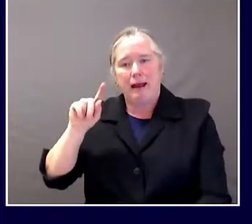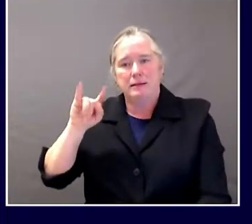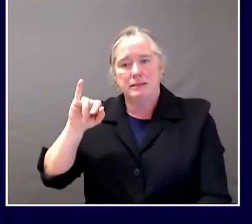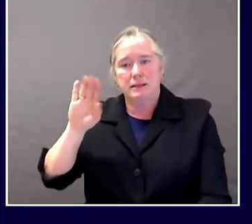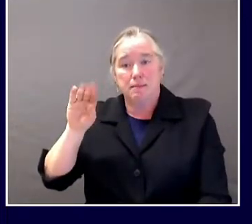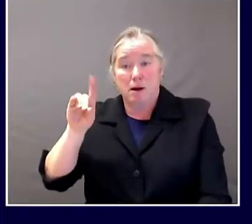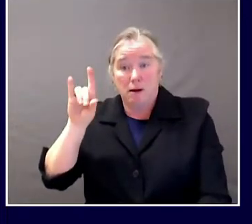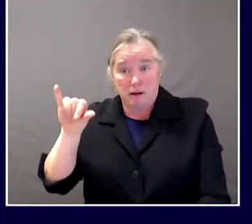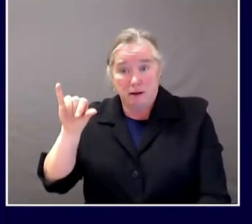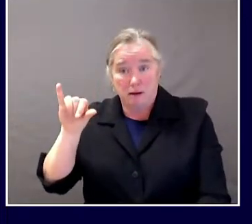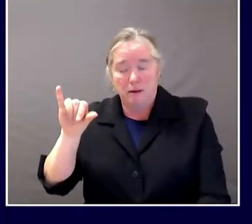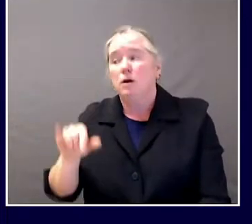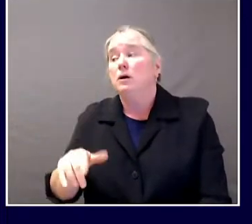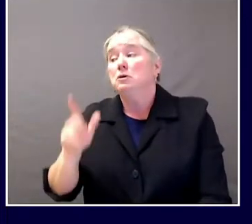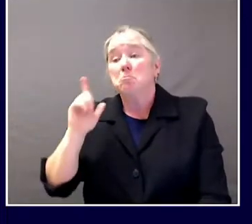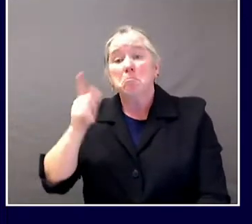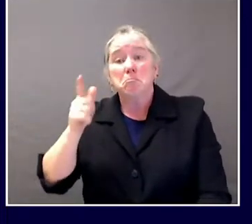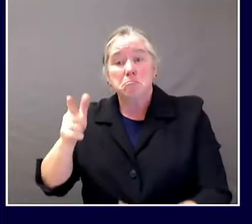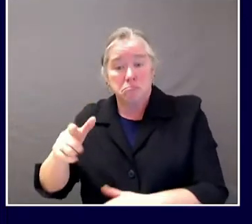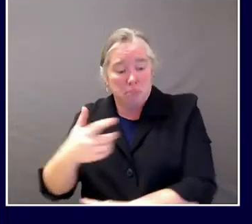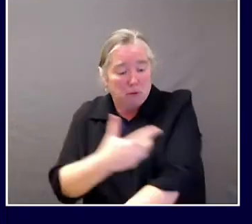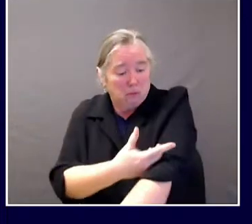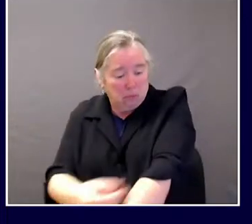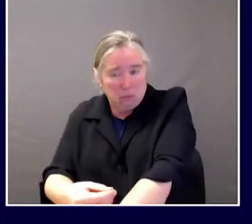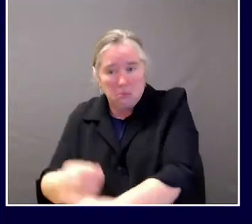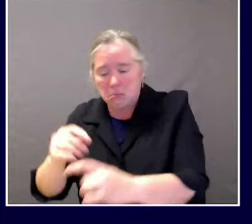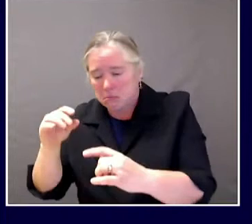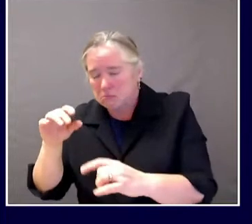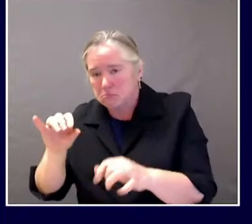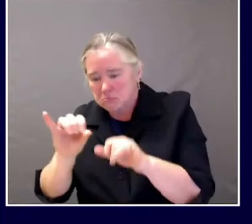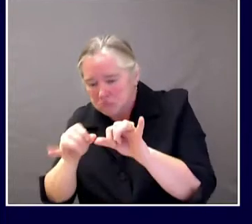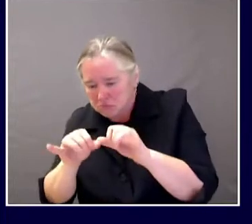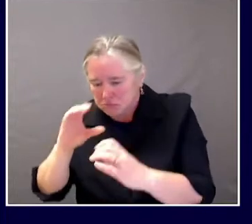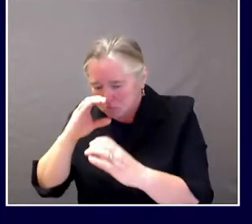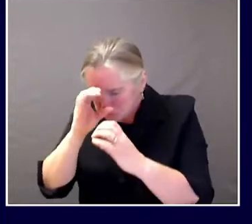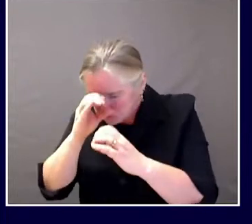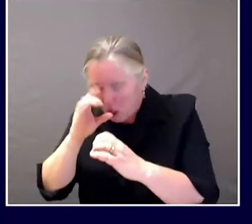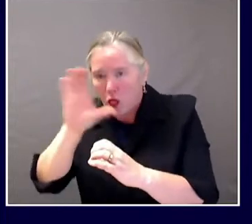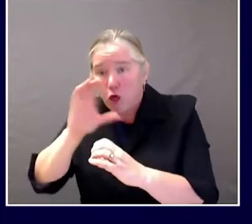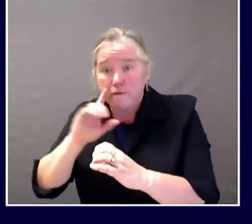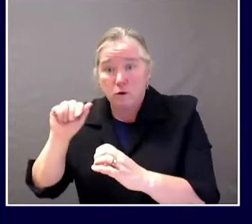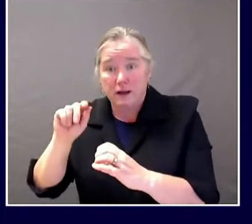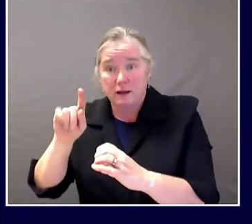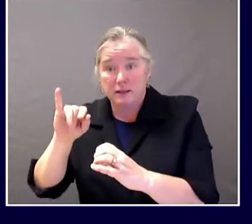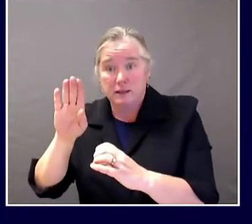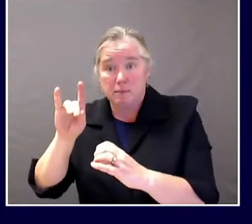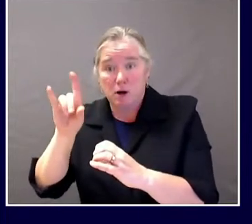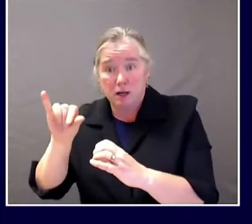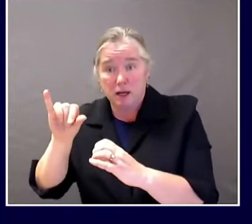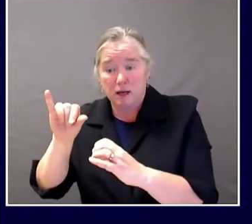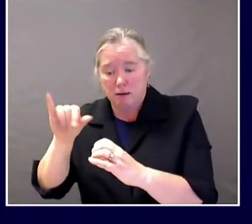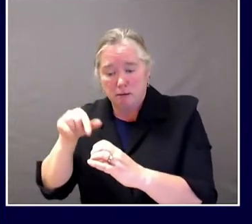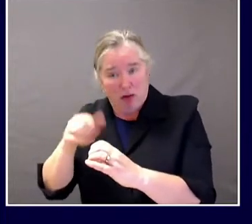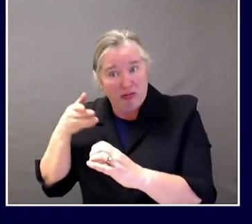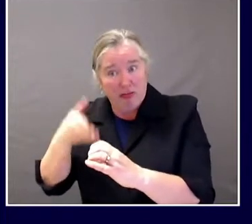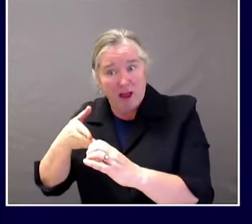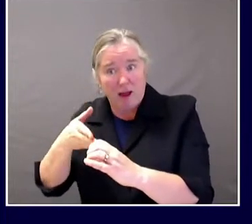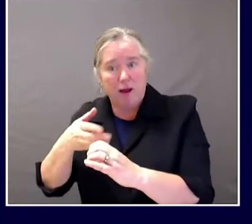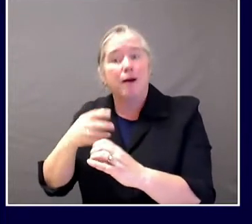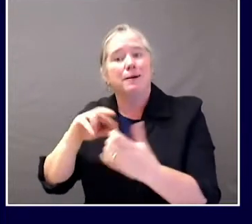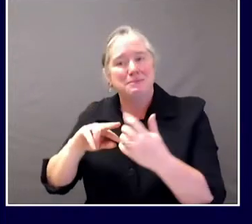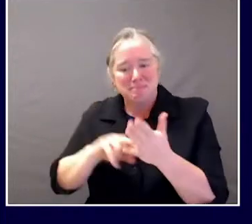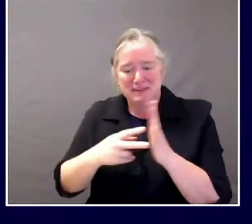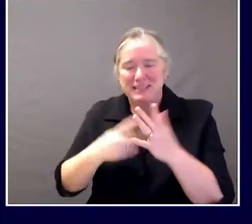look for those, we should expect to find them. That does not mean you have COVID. The